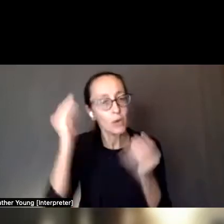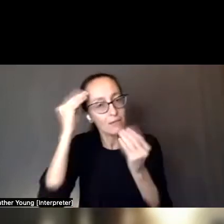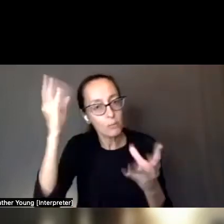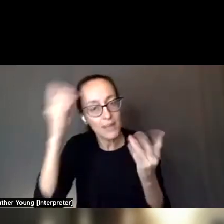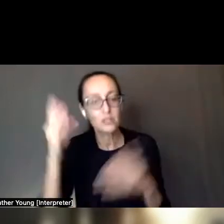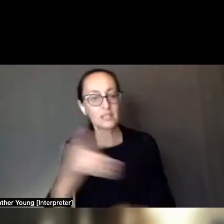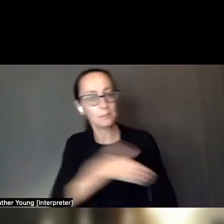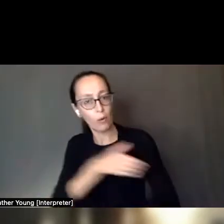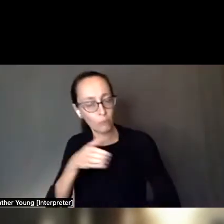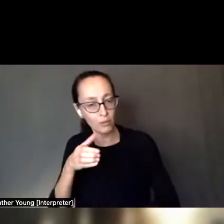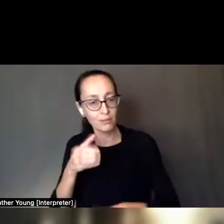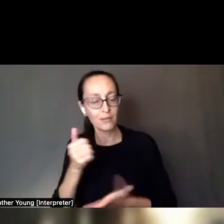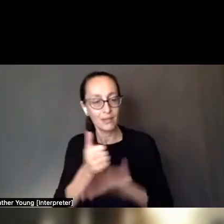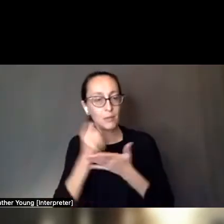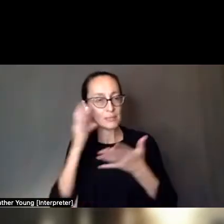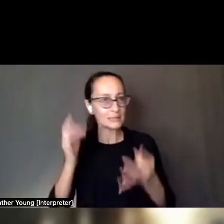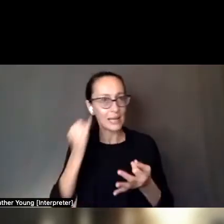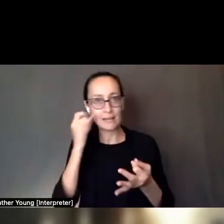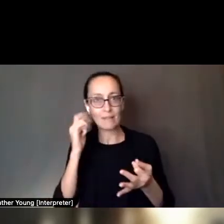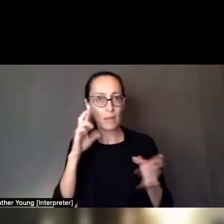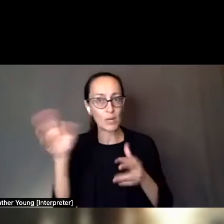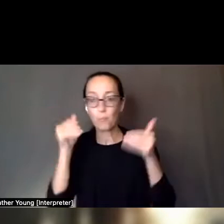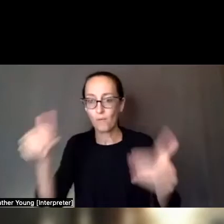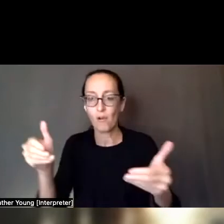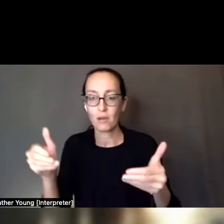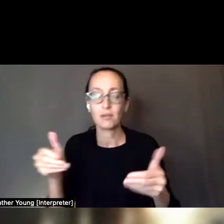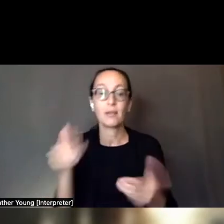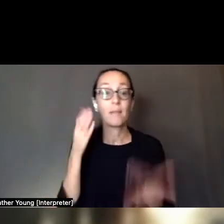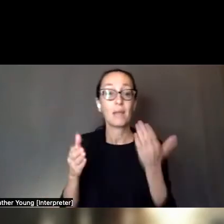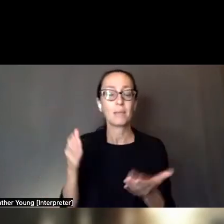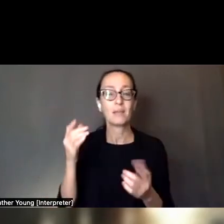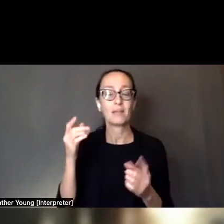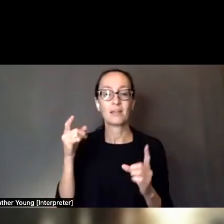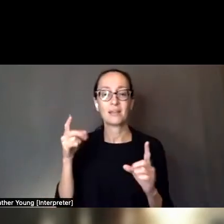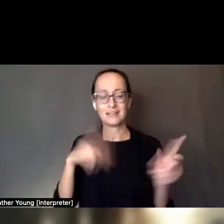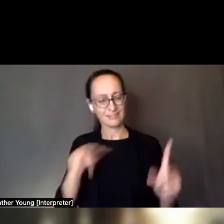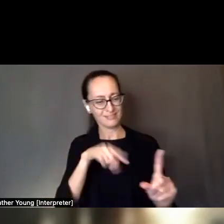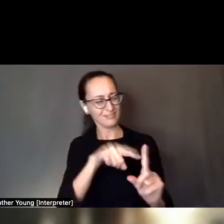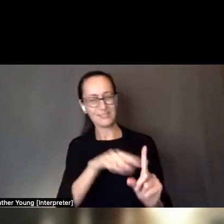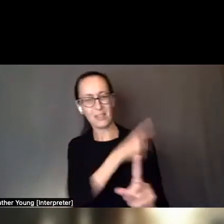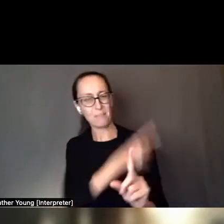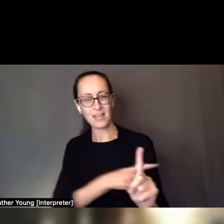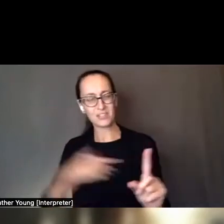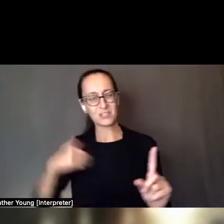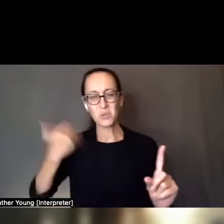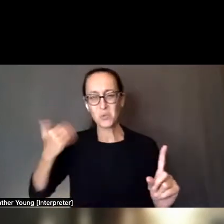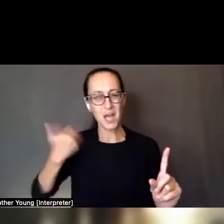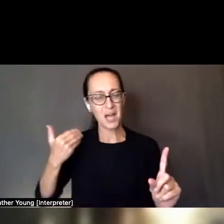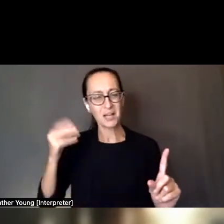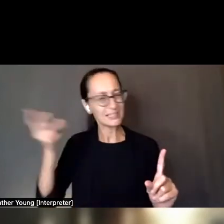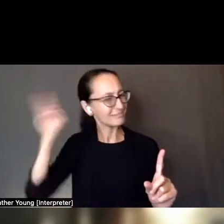forward at the right time. People may think that the patient is too young, the child is too young for CI